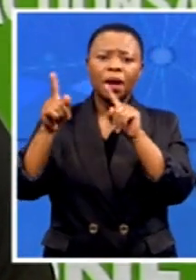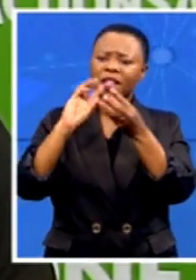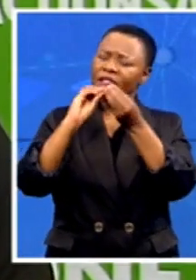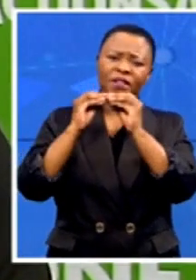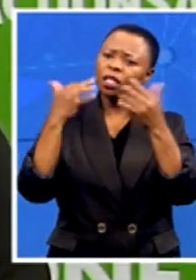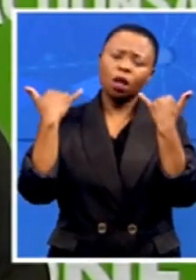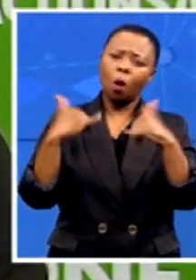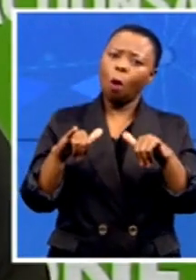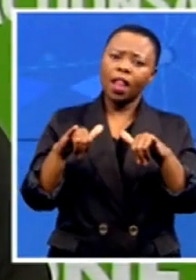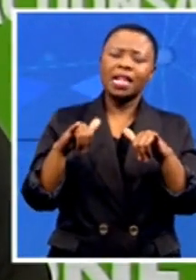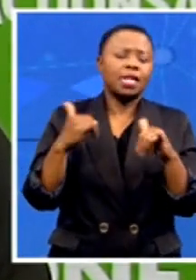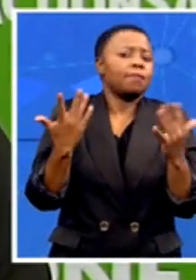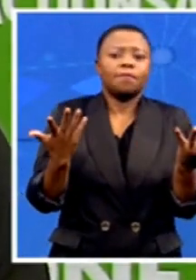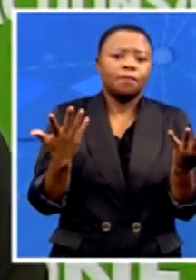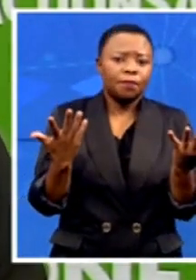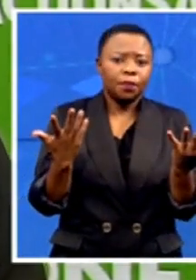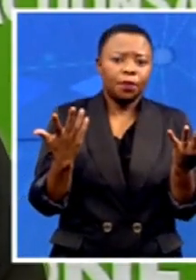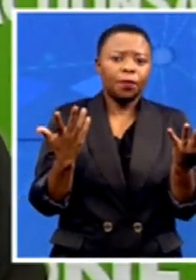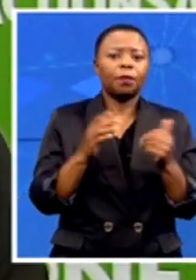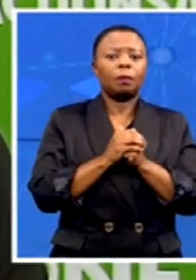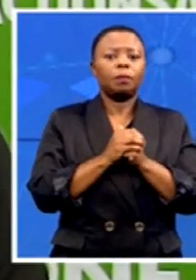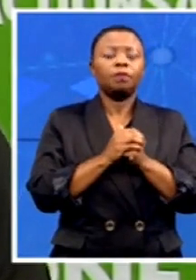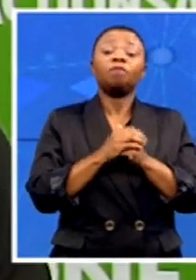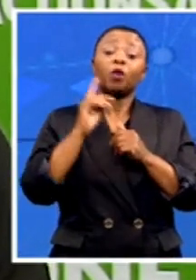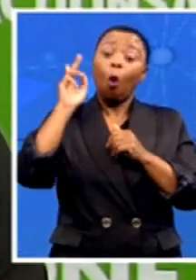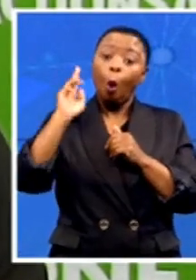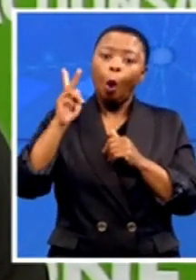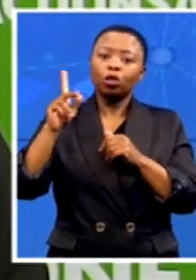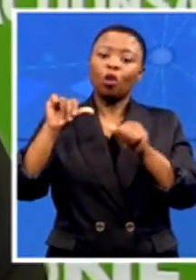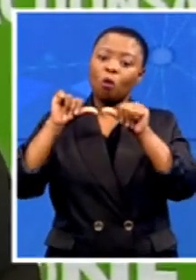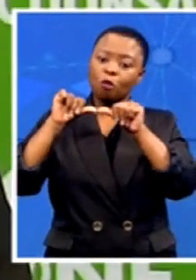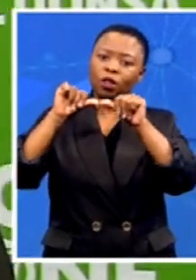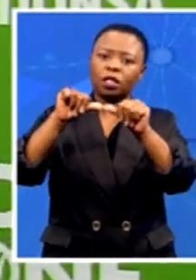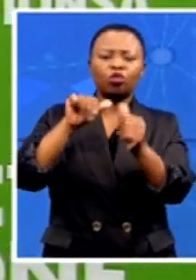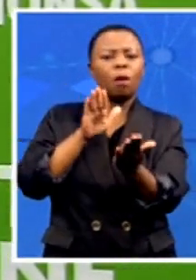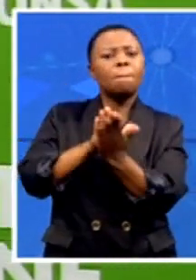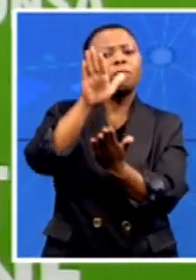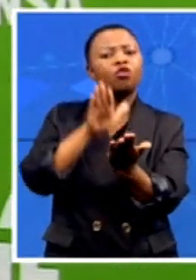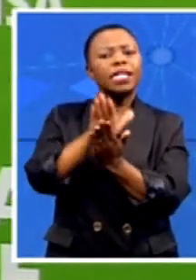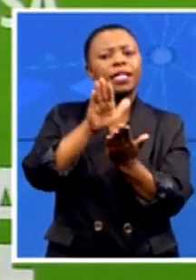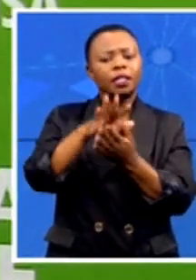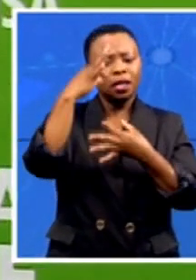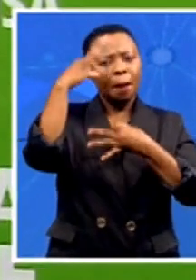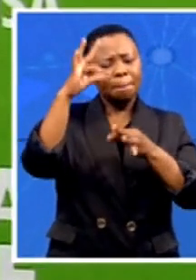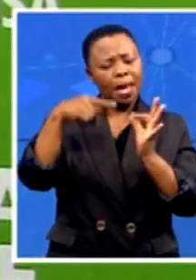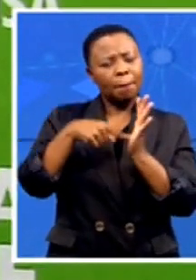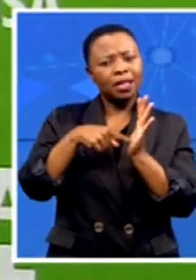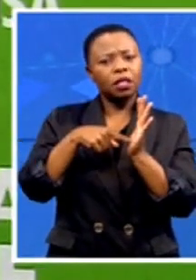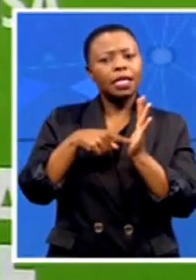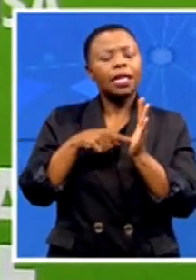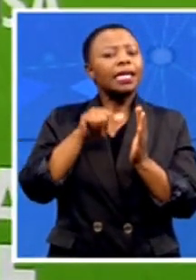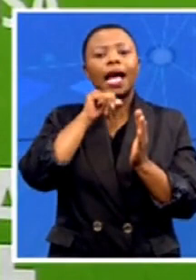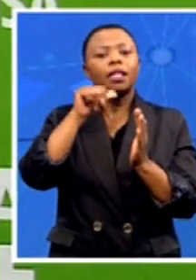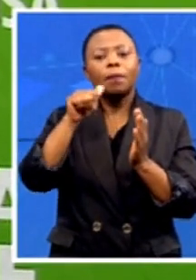and proceed to print these ballot papers irregardless of this objection. Part of our communications